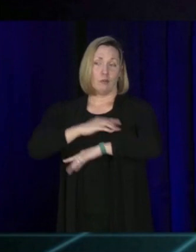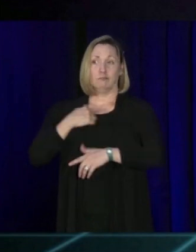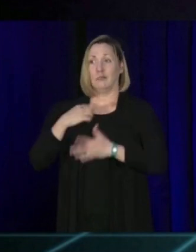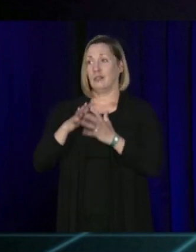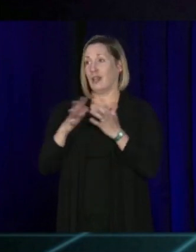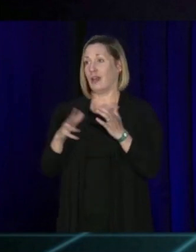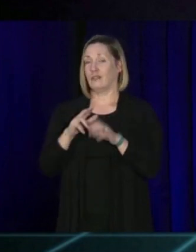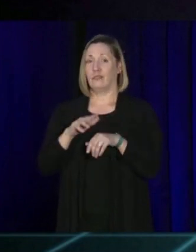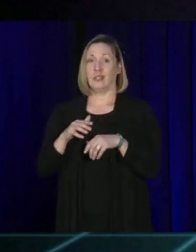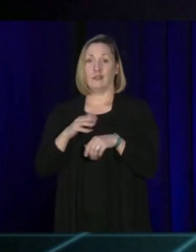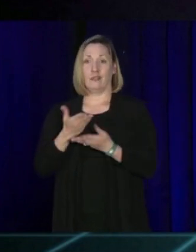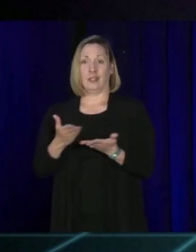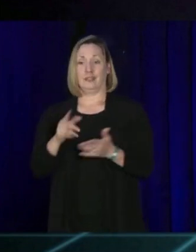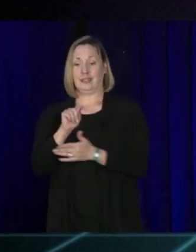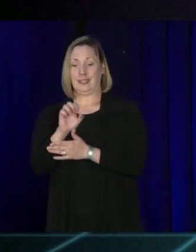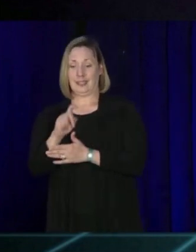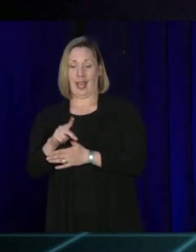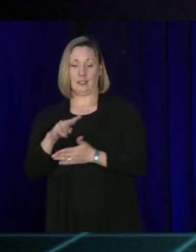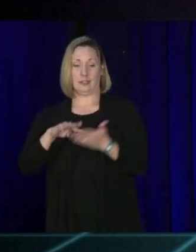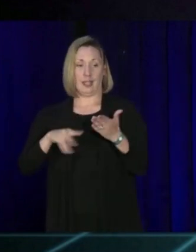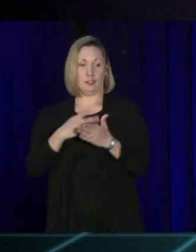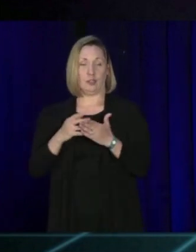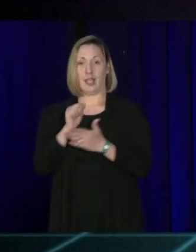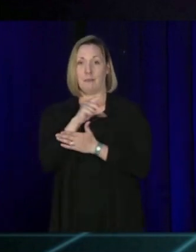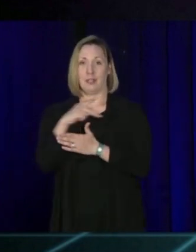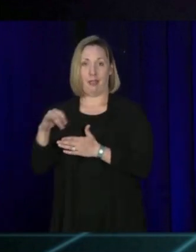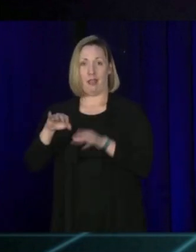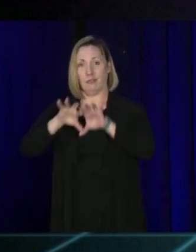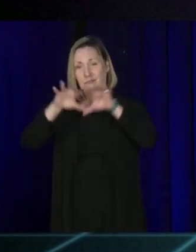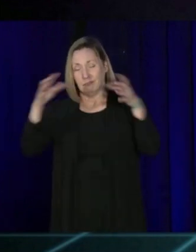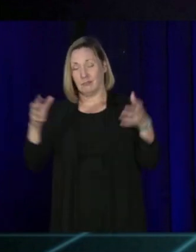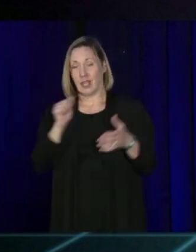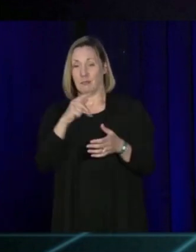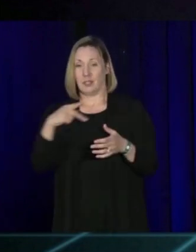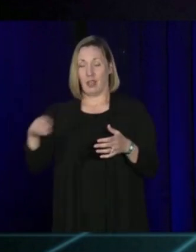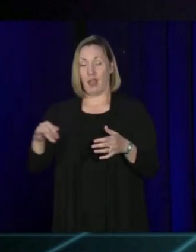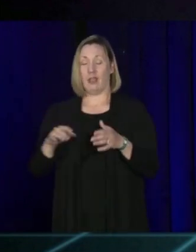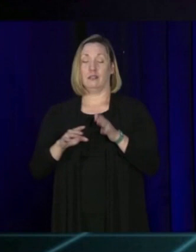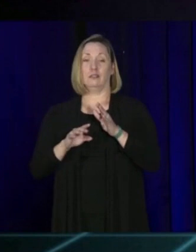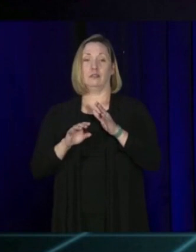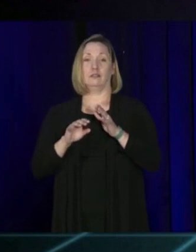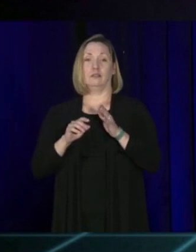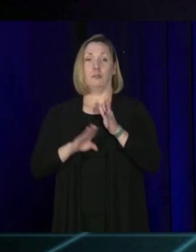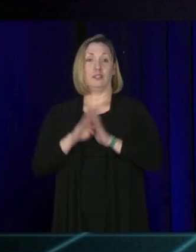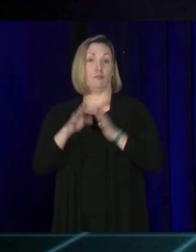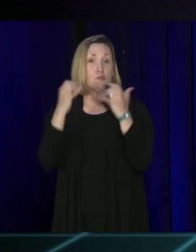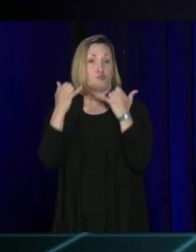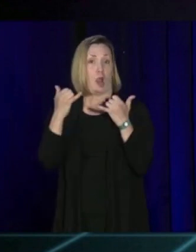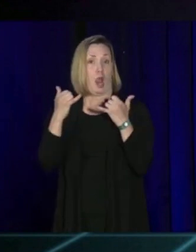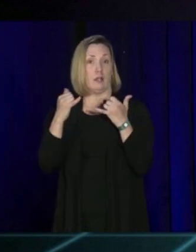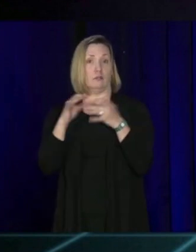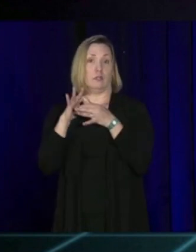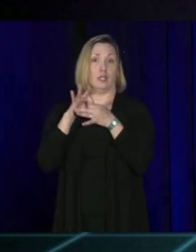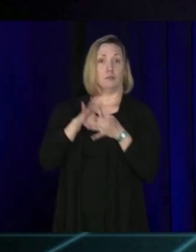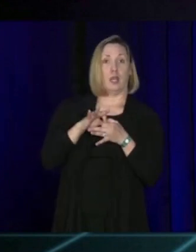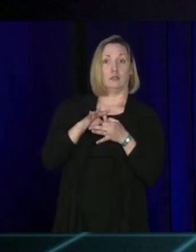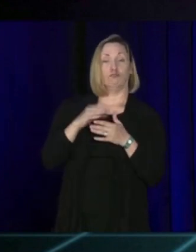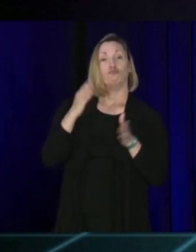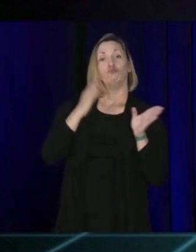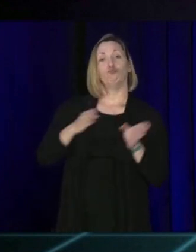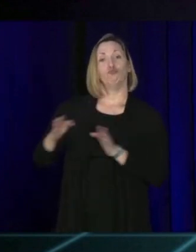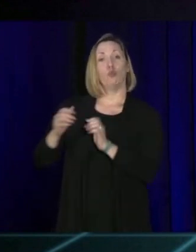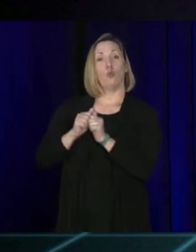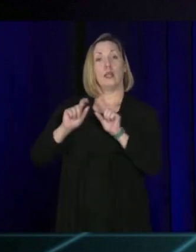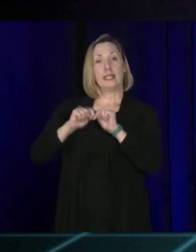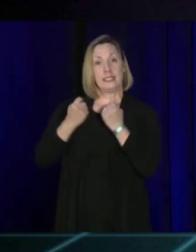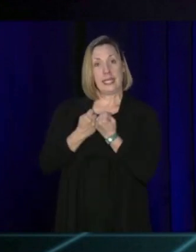task scheduling API or umbrella of APIs that is being developed right now has been done in cooperation with the team. And